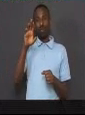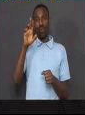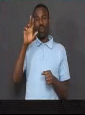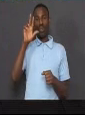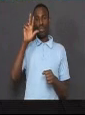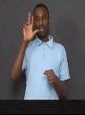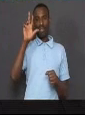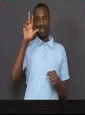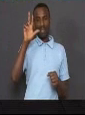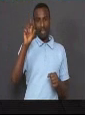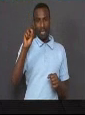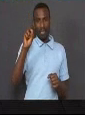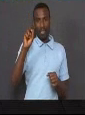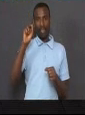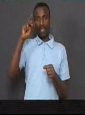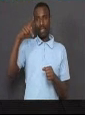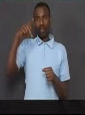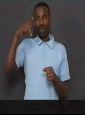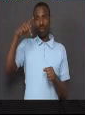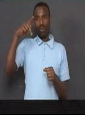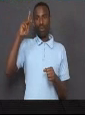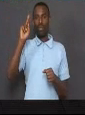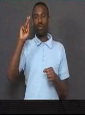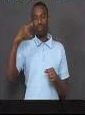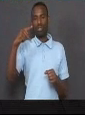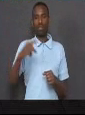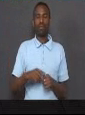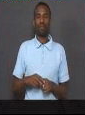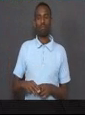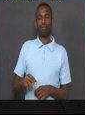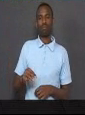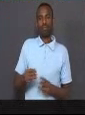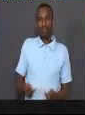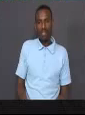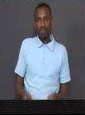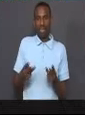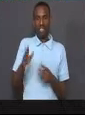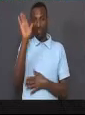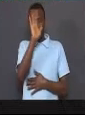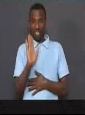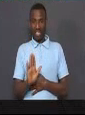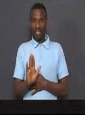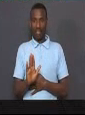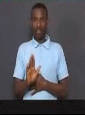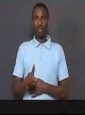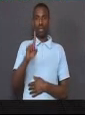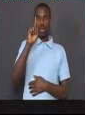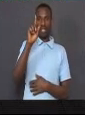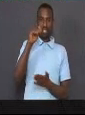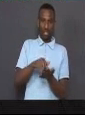130 kilopascals. The mass of the gas is